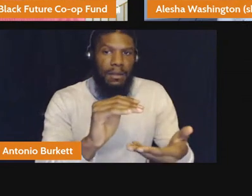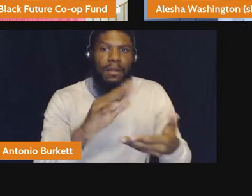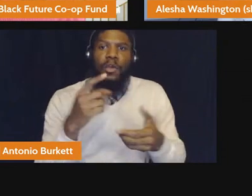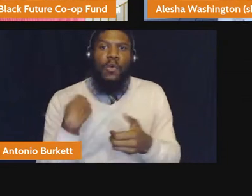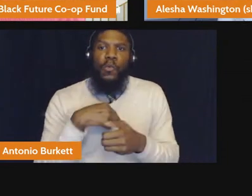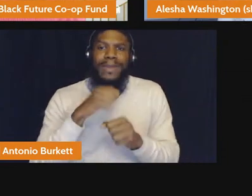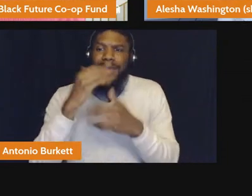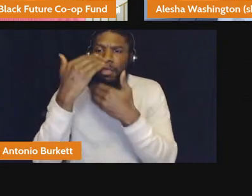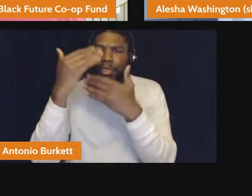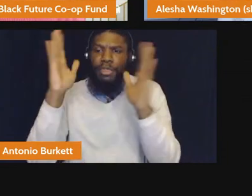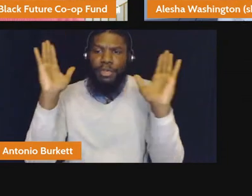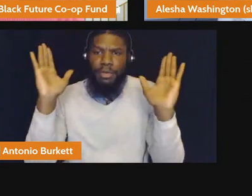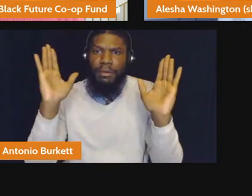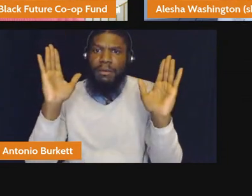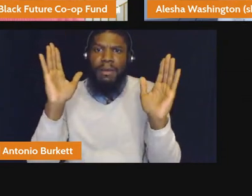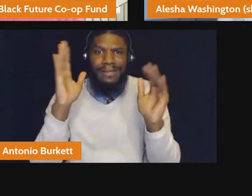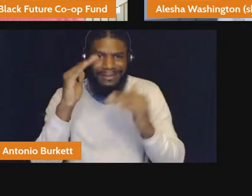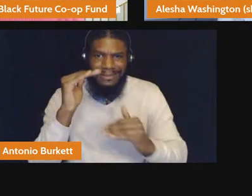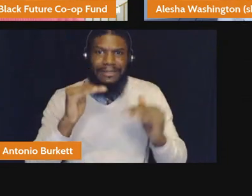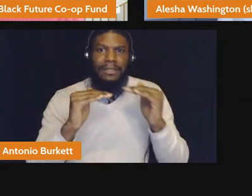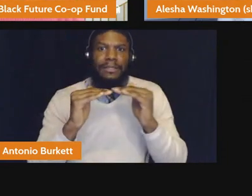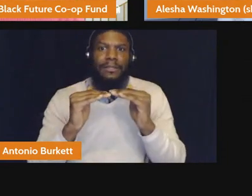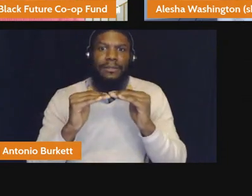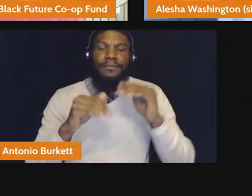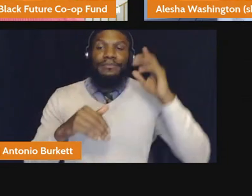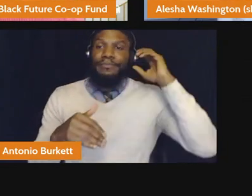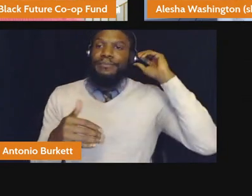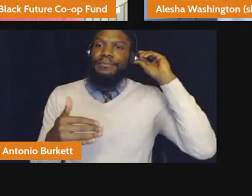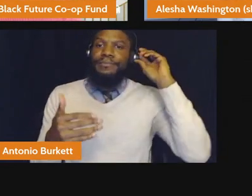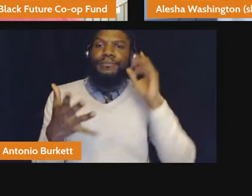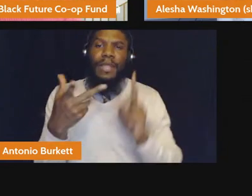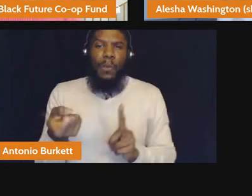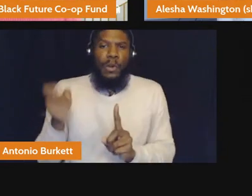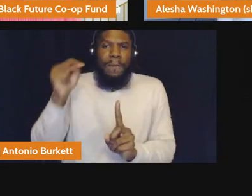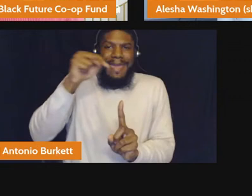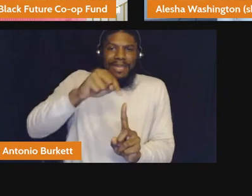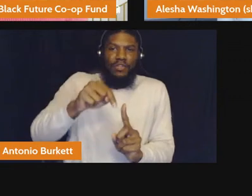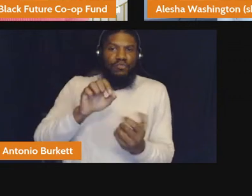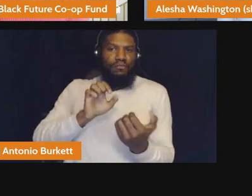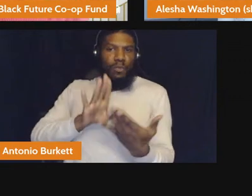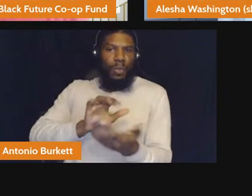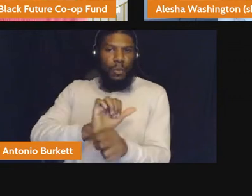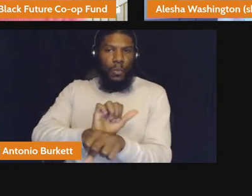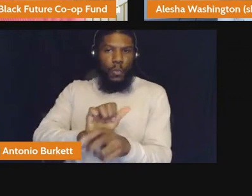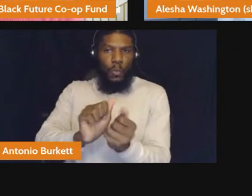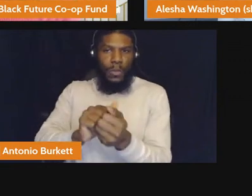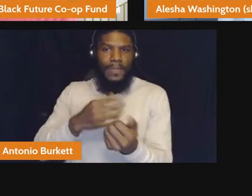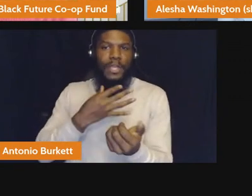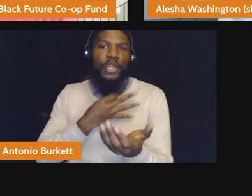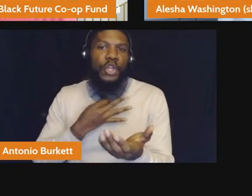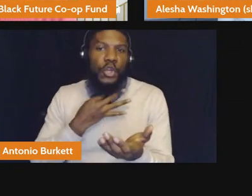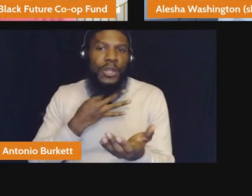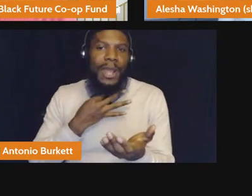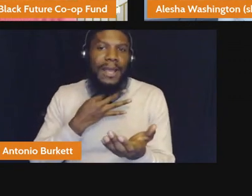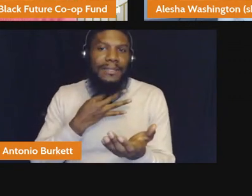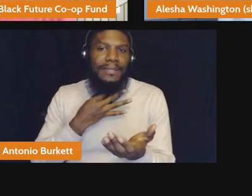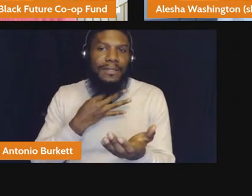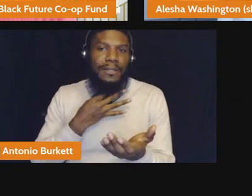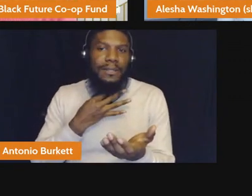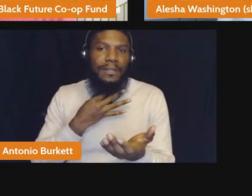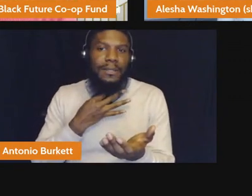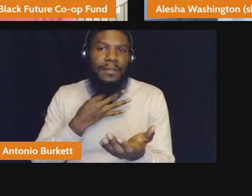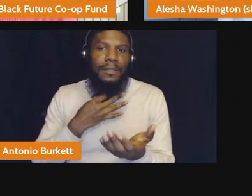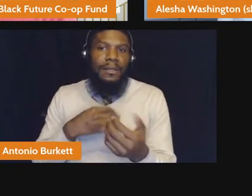And I want to go back to approaching this work with curiosity as opposed to